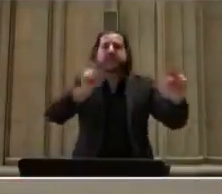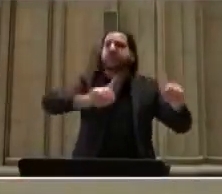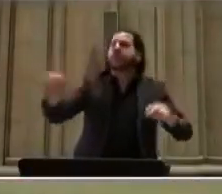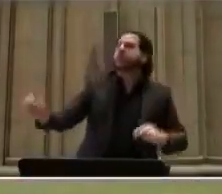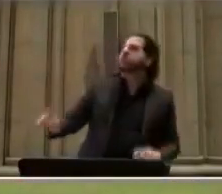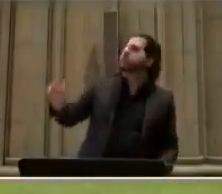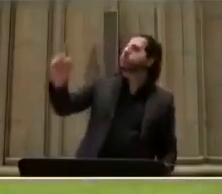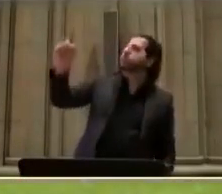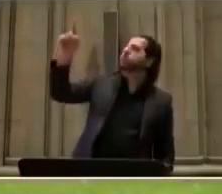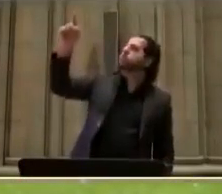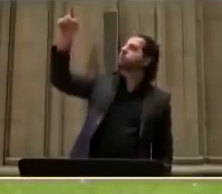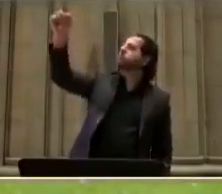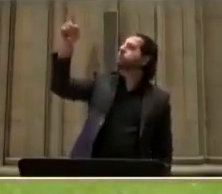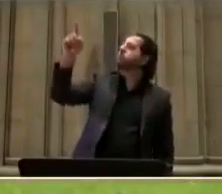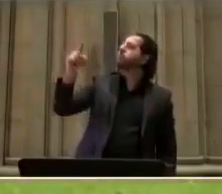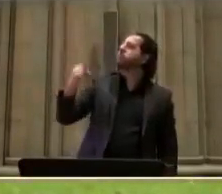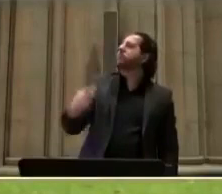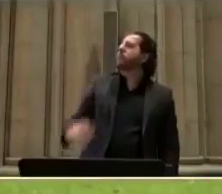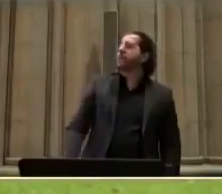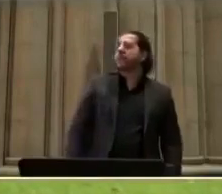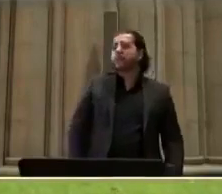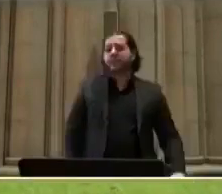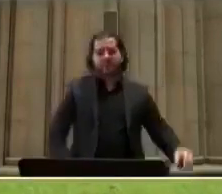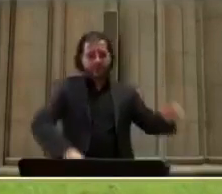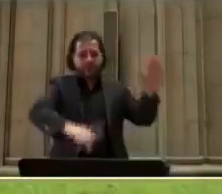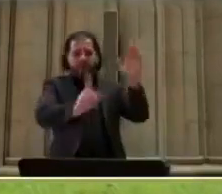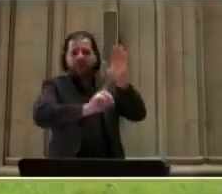gallantly streaming.